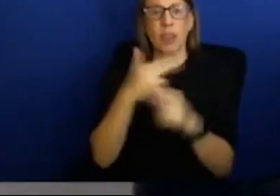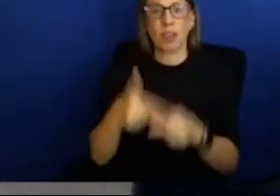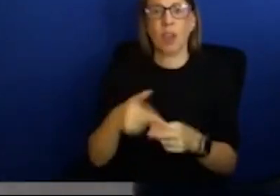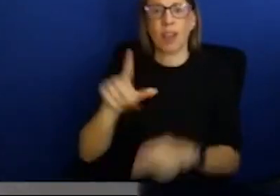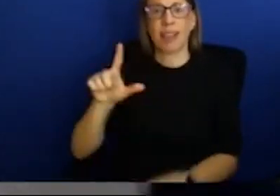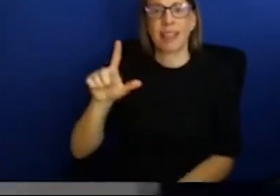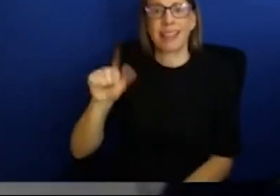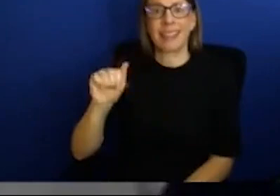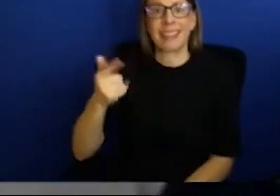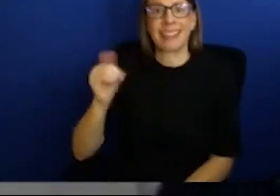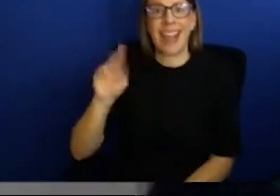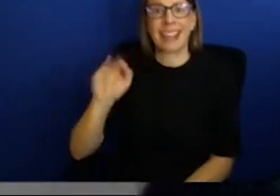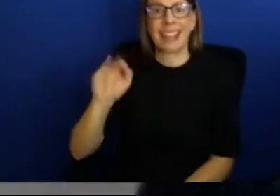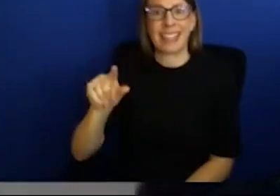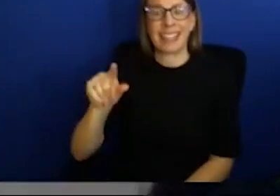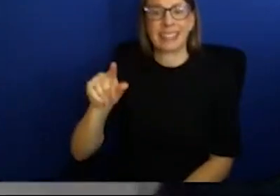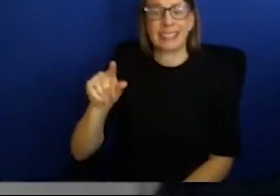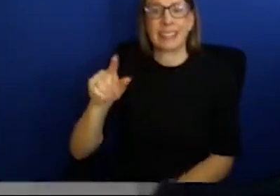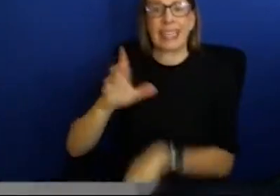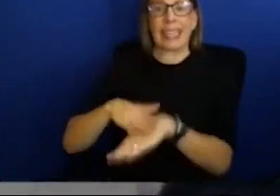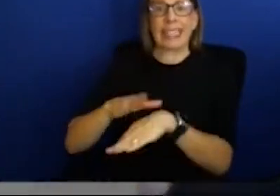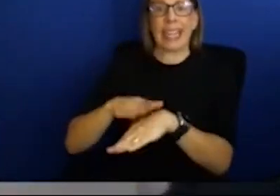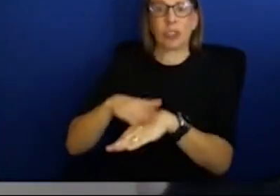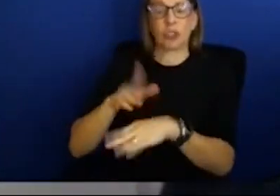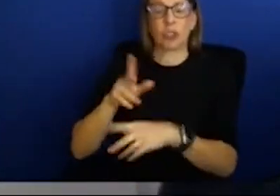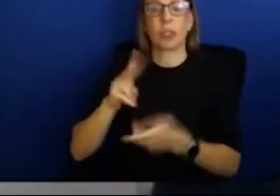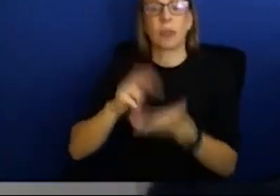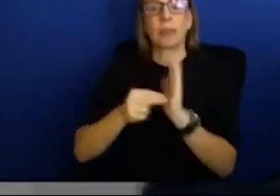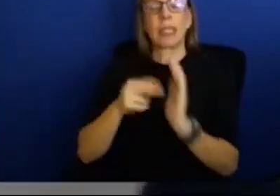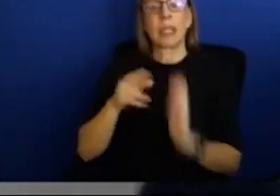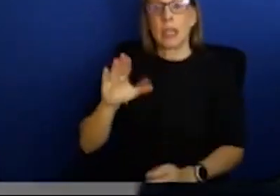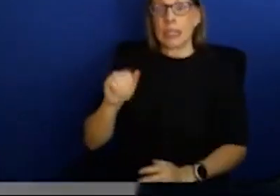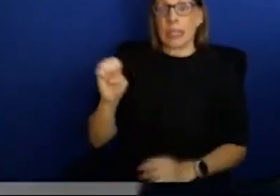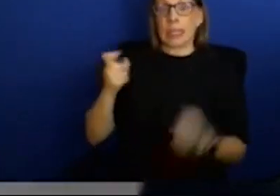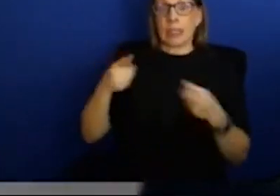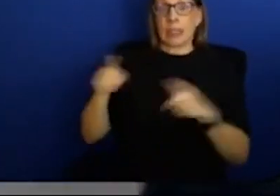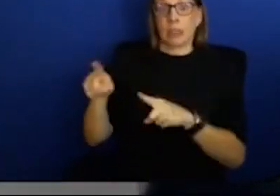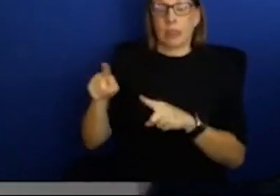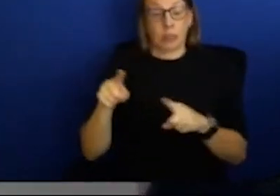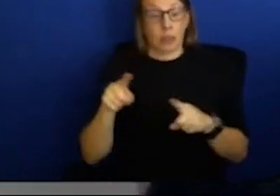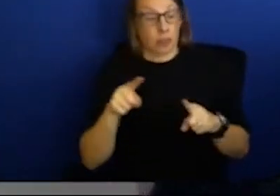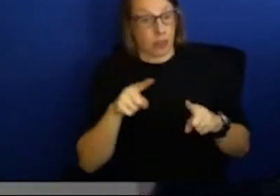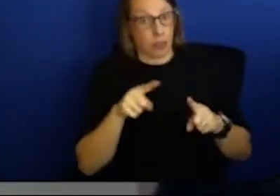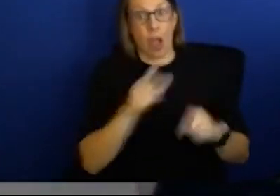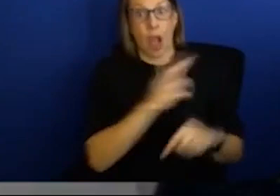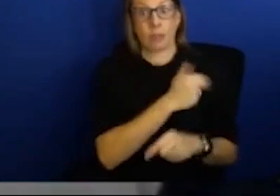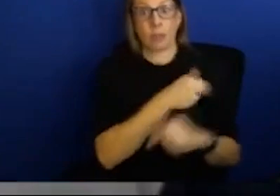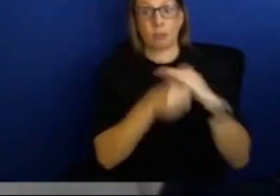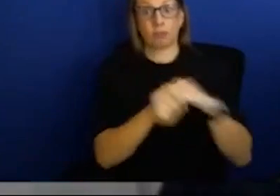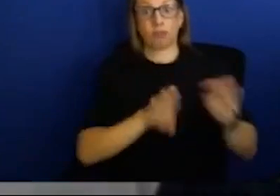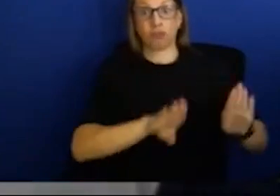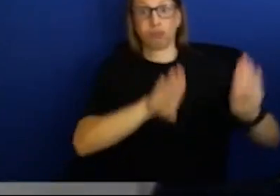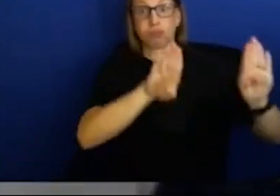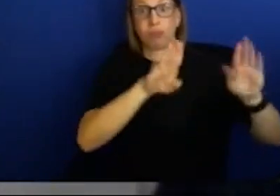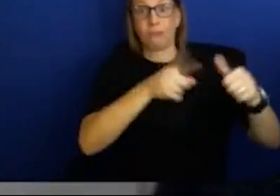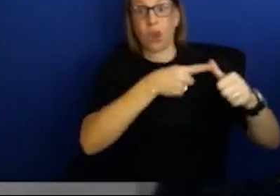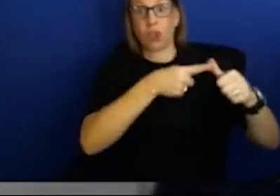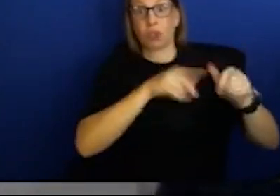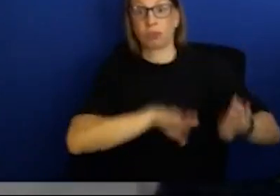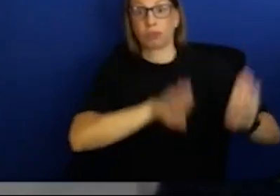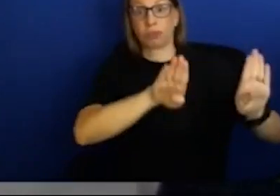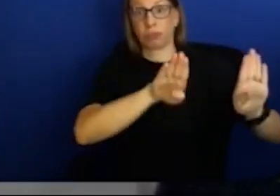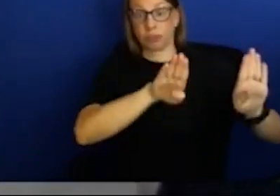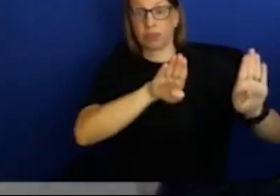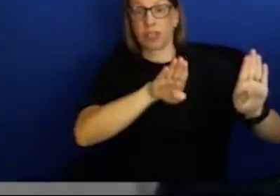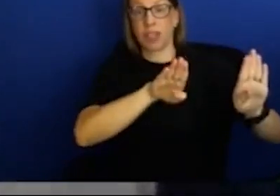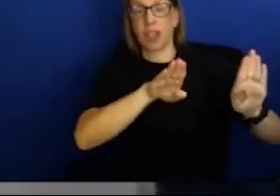indicators. And what I mean by that is that, the cases and the hospitalizations get going first, but it relates all back to